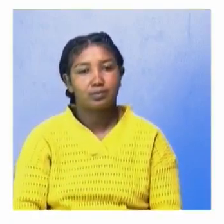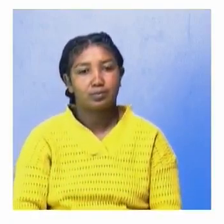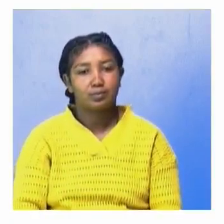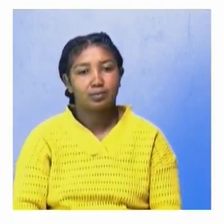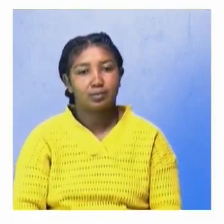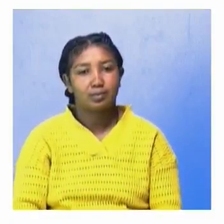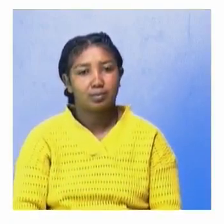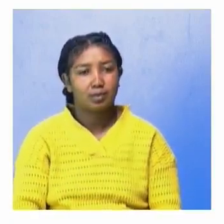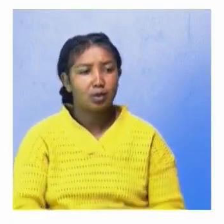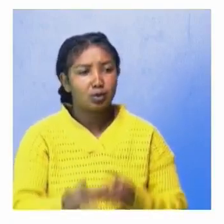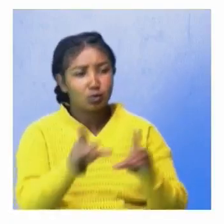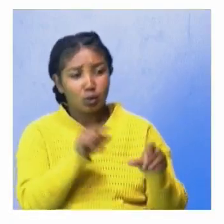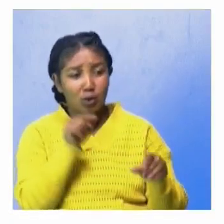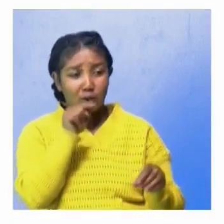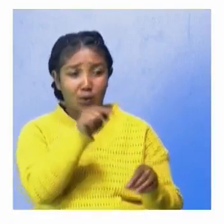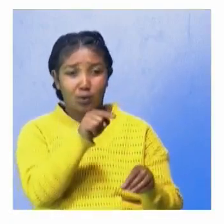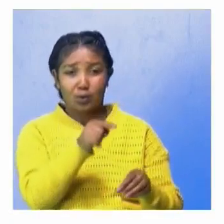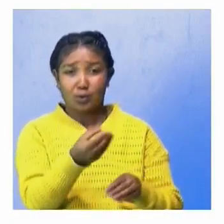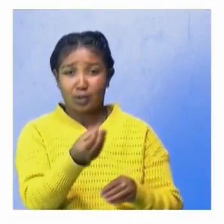eat